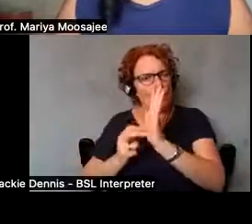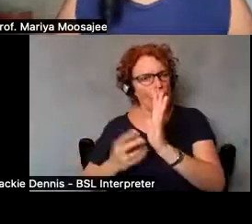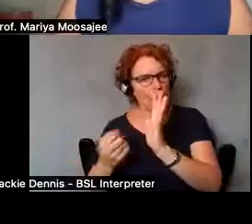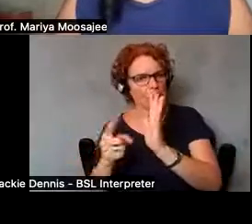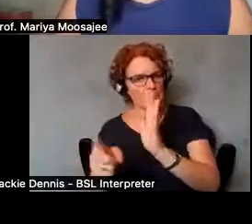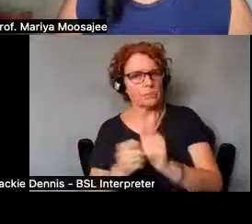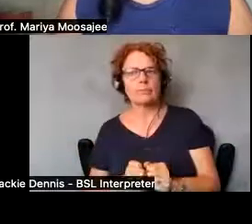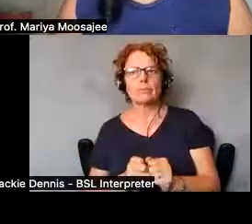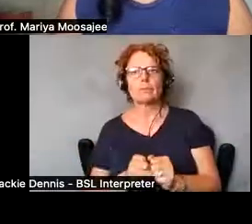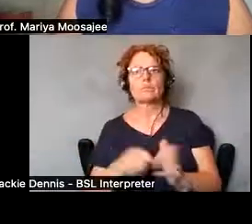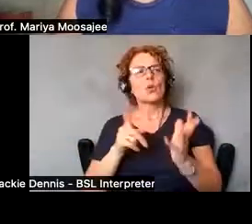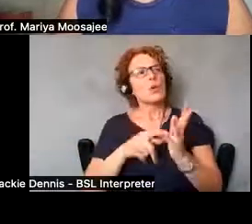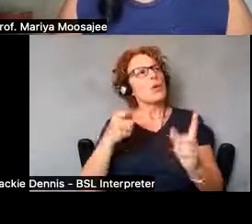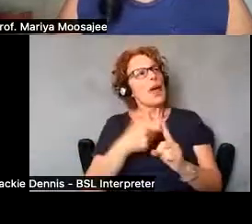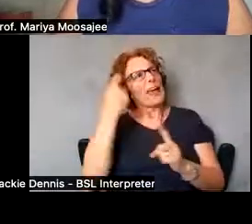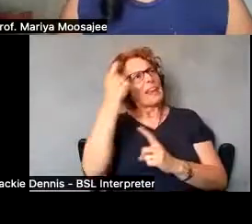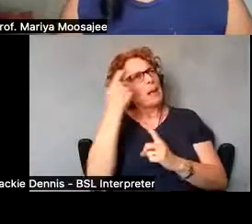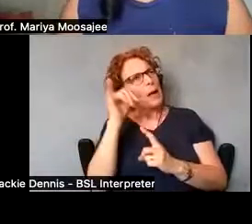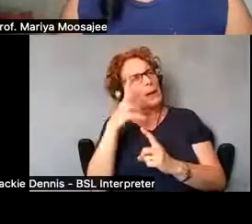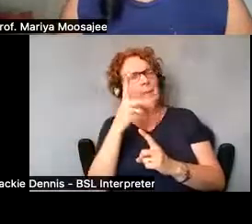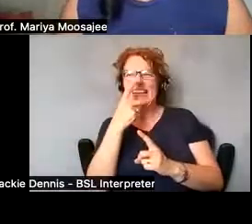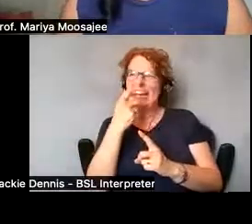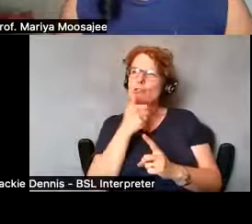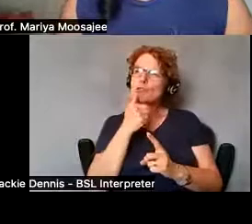looking to think about ways where we can adopt